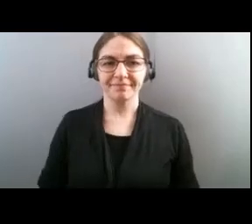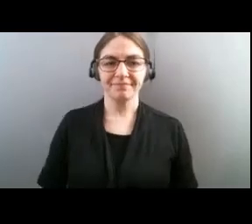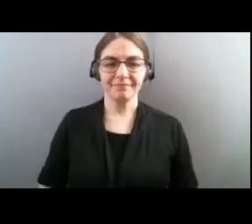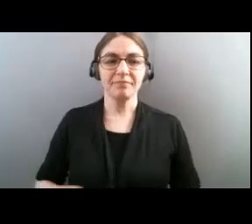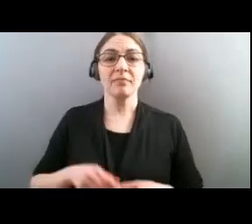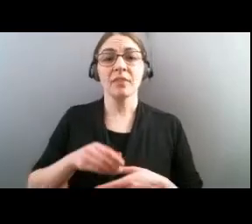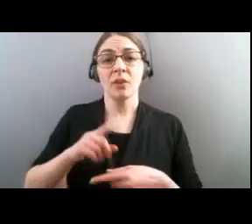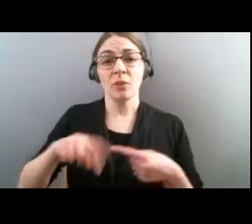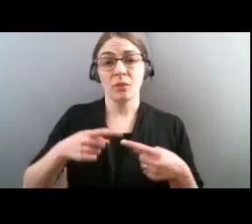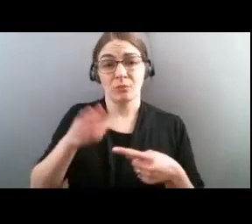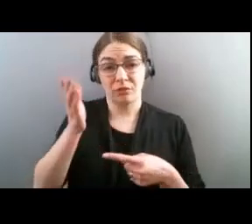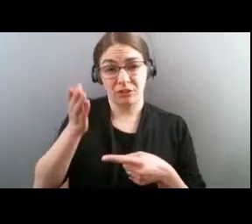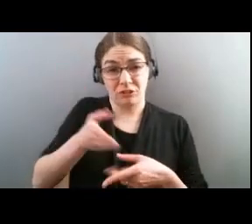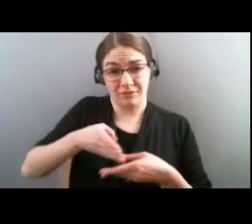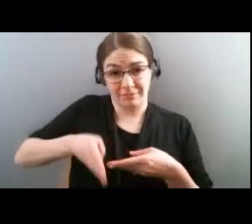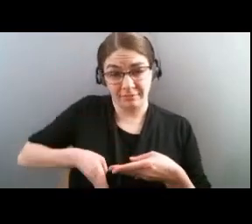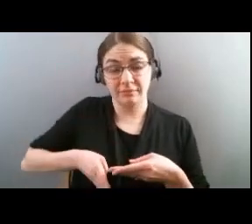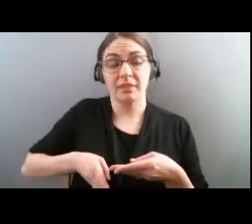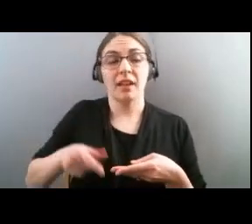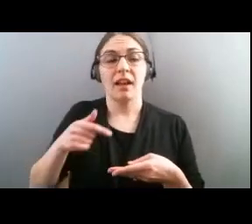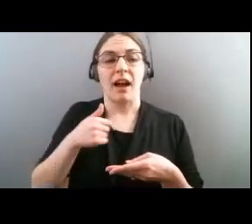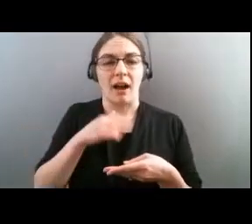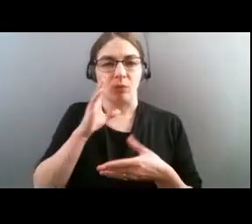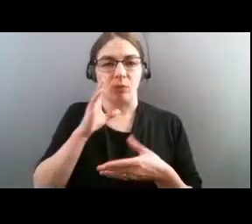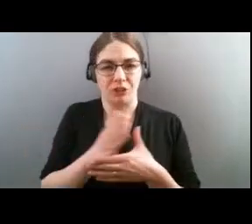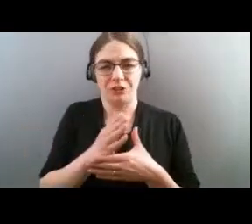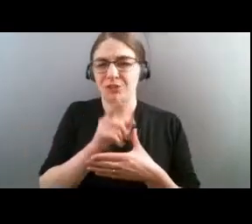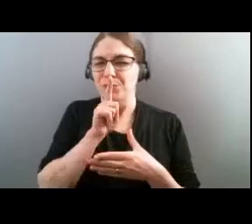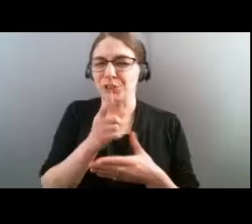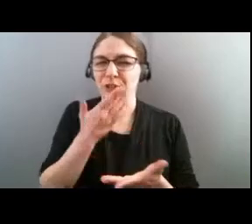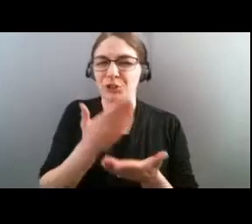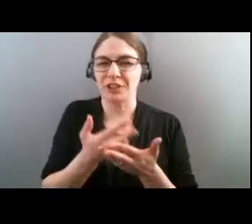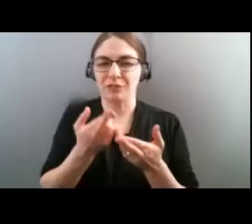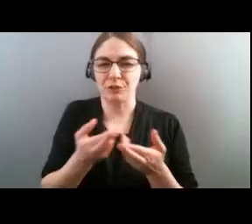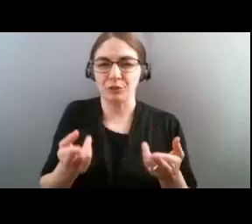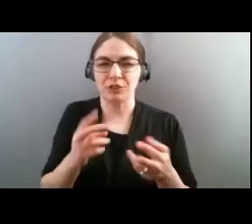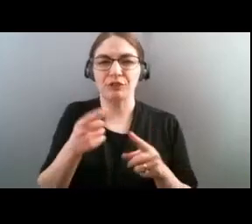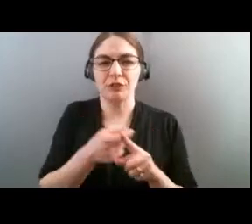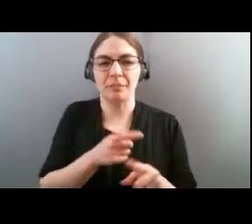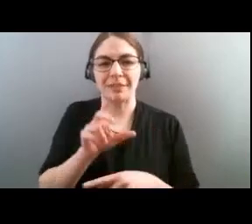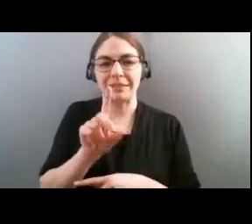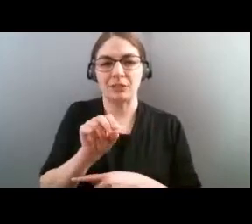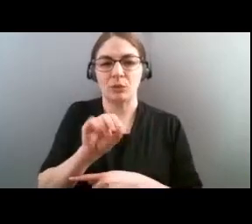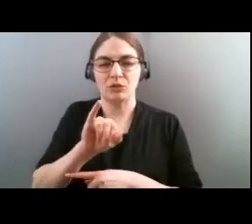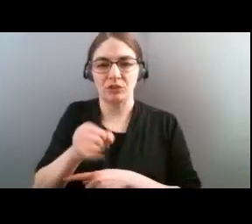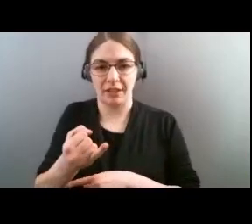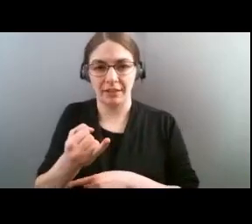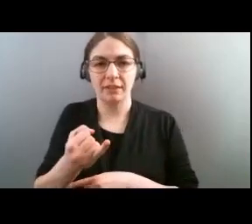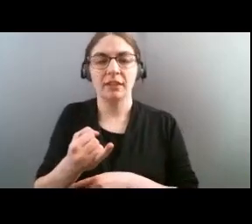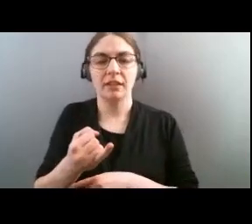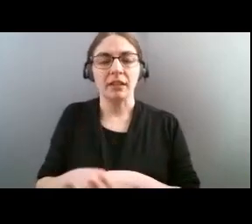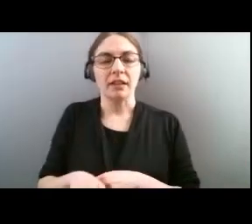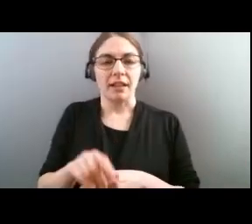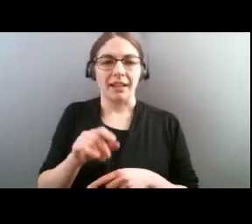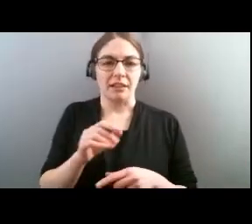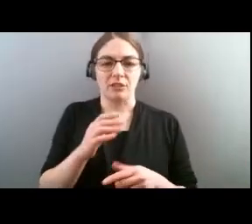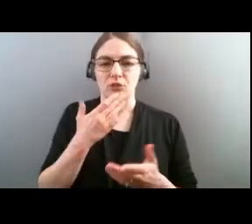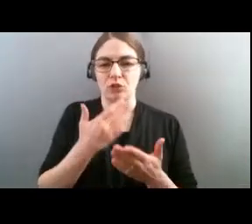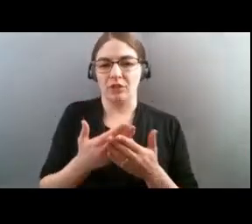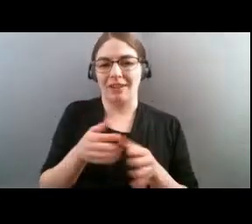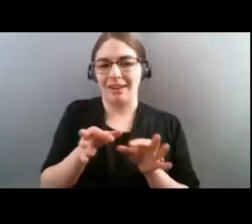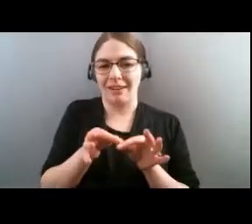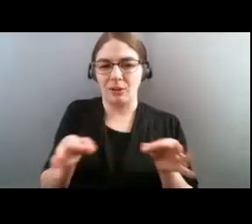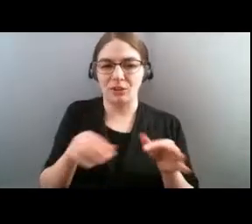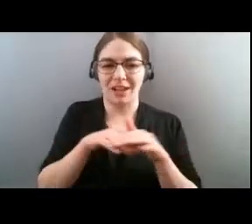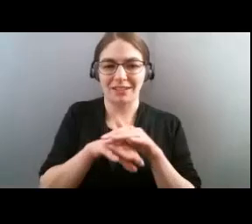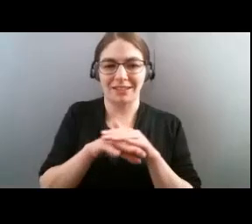resource from the Department of Justice in regards to the language access assessment and planning tool. It gives you, and that's the tool